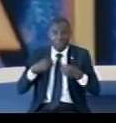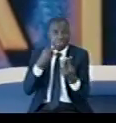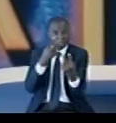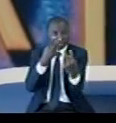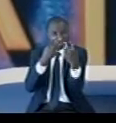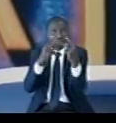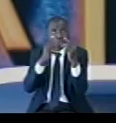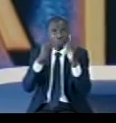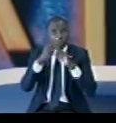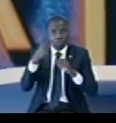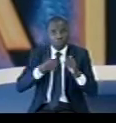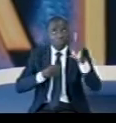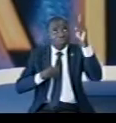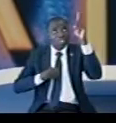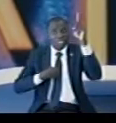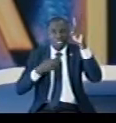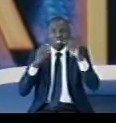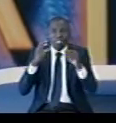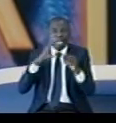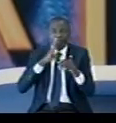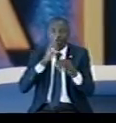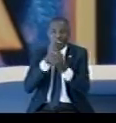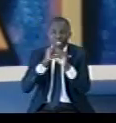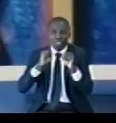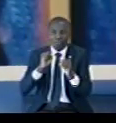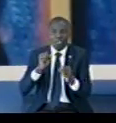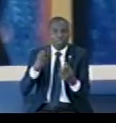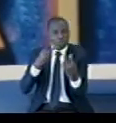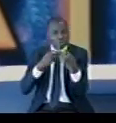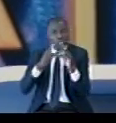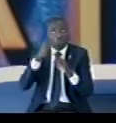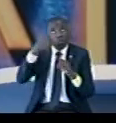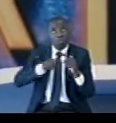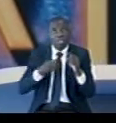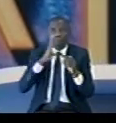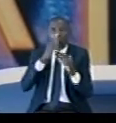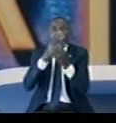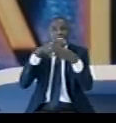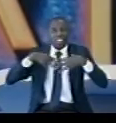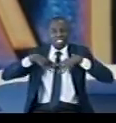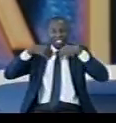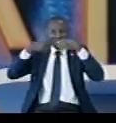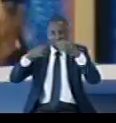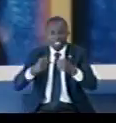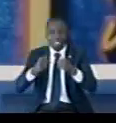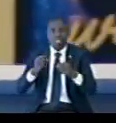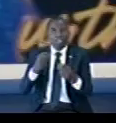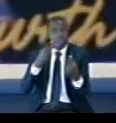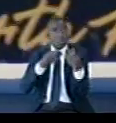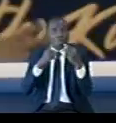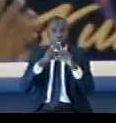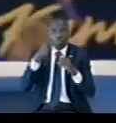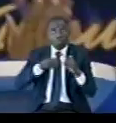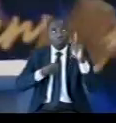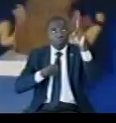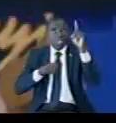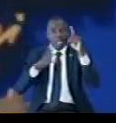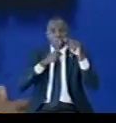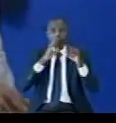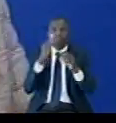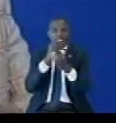me and be ye saved. Look unto me and be ye healed. Look unto me and be